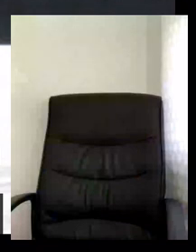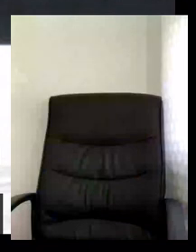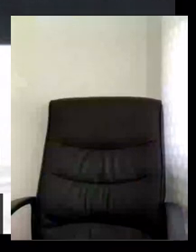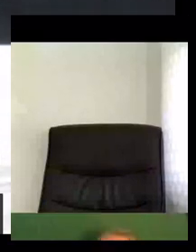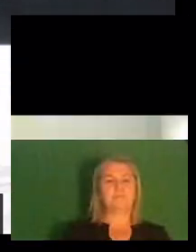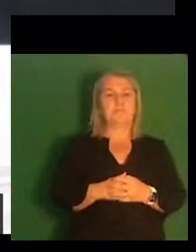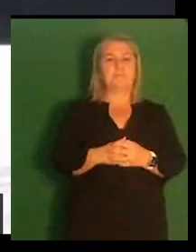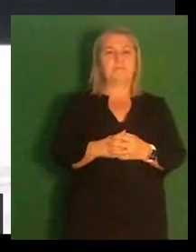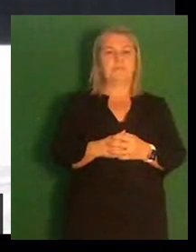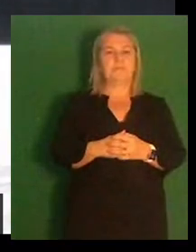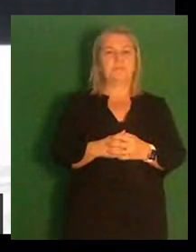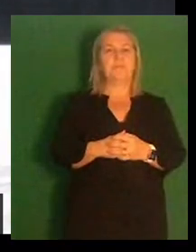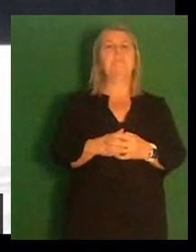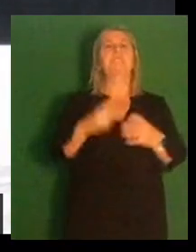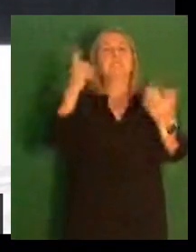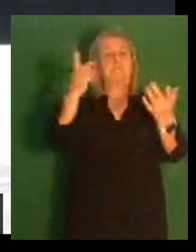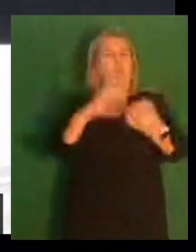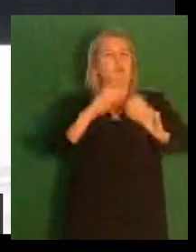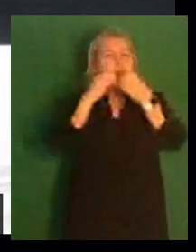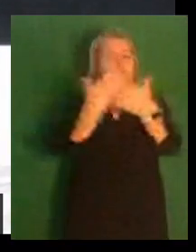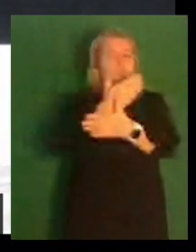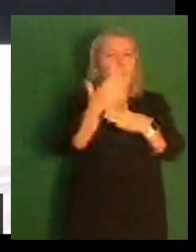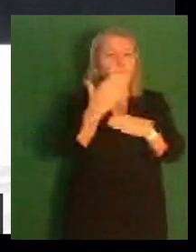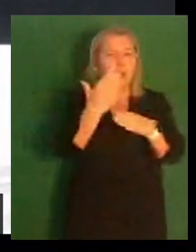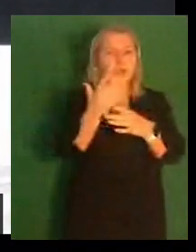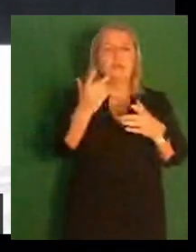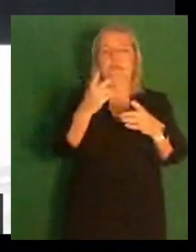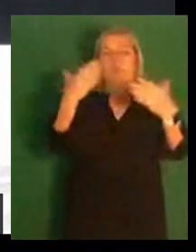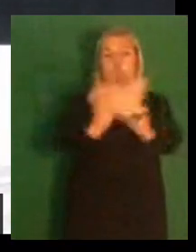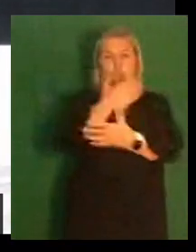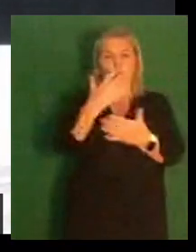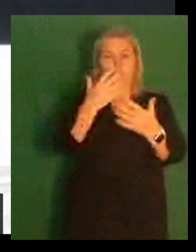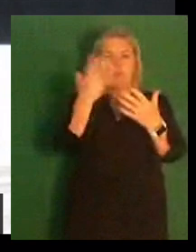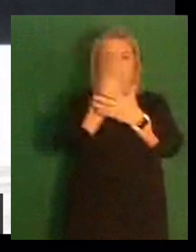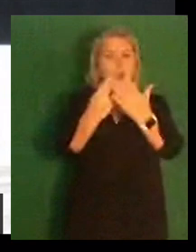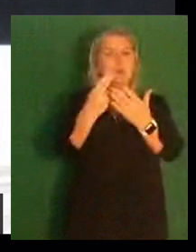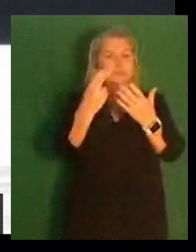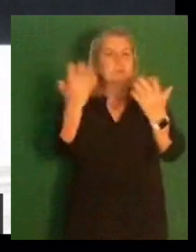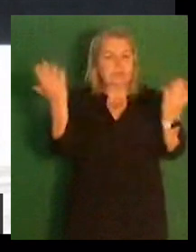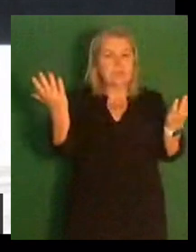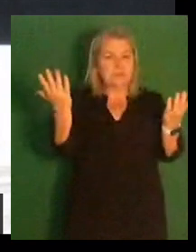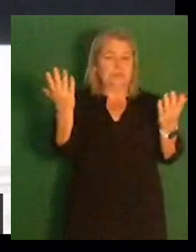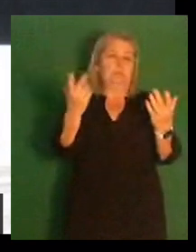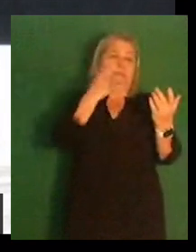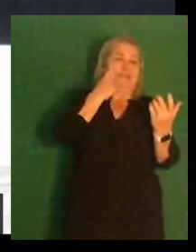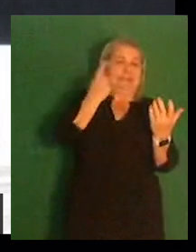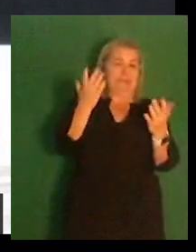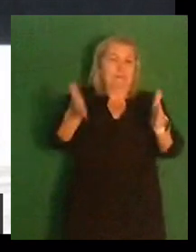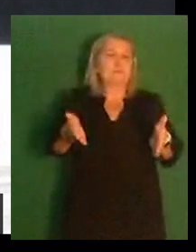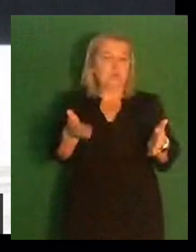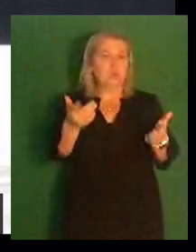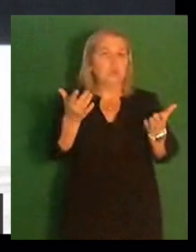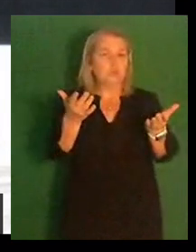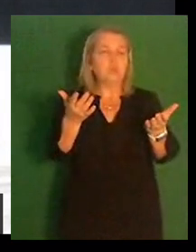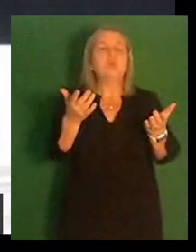work, and a whole new generation of artists. But yeah, we'll just have to see, I guess. I think for others, you know,